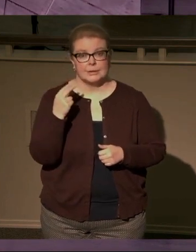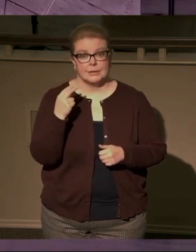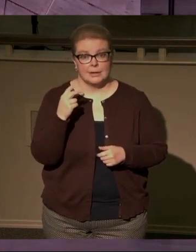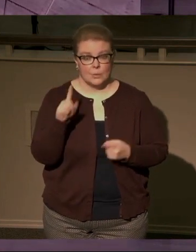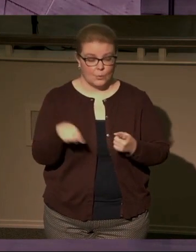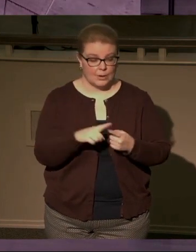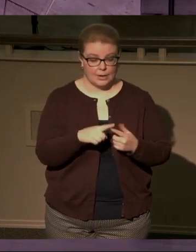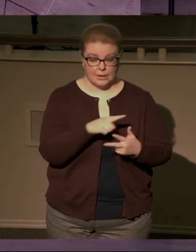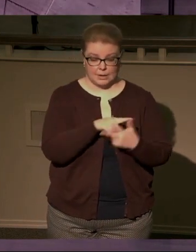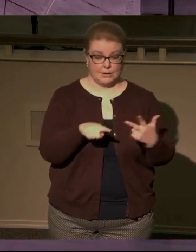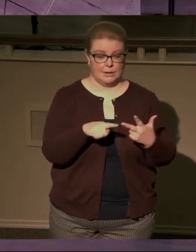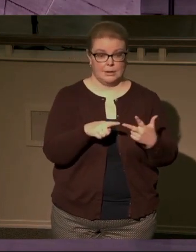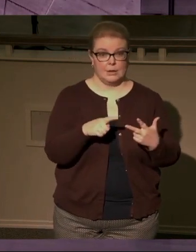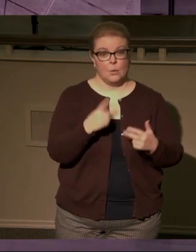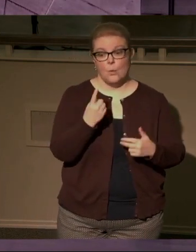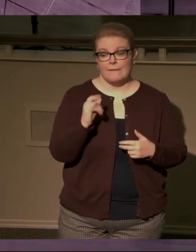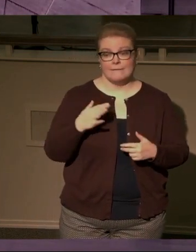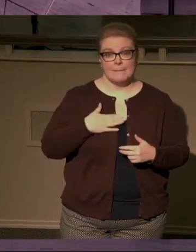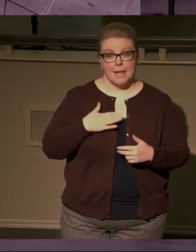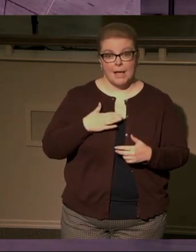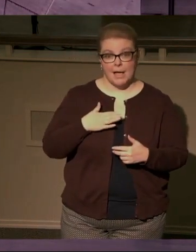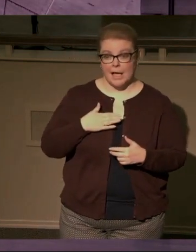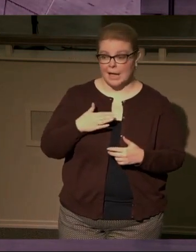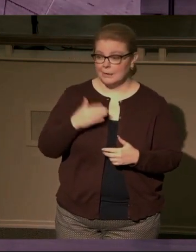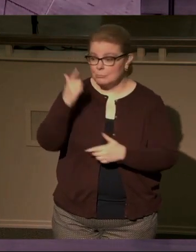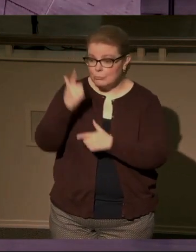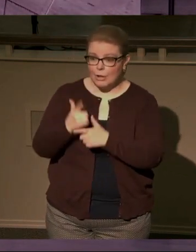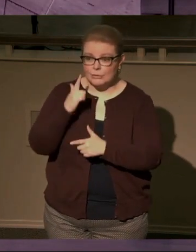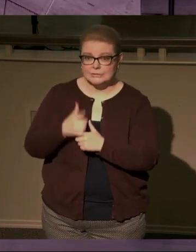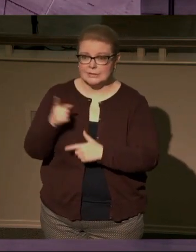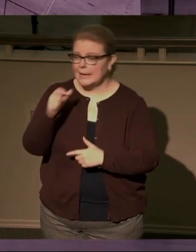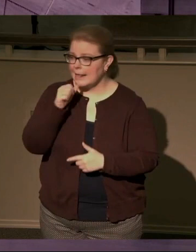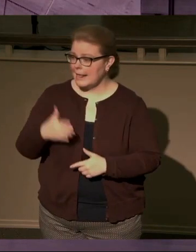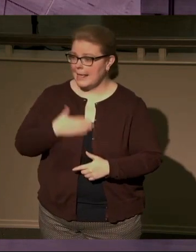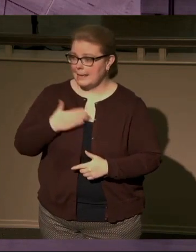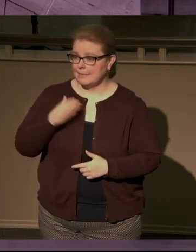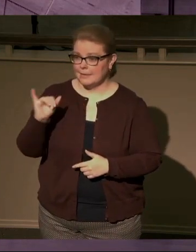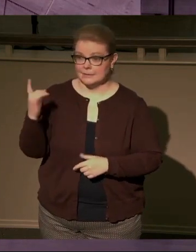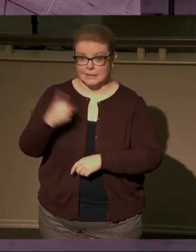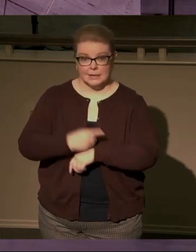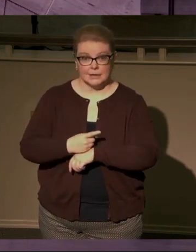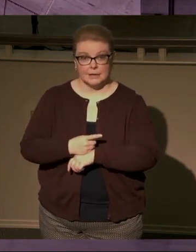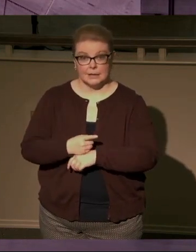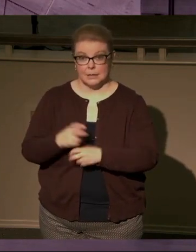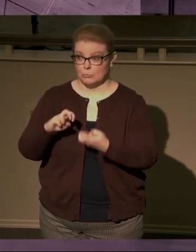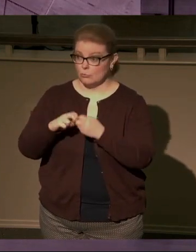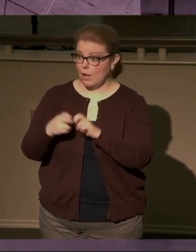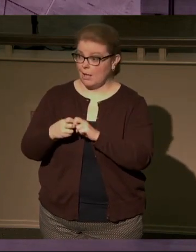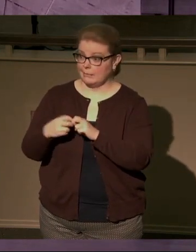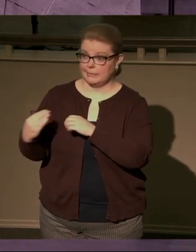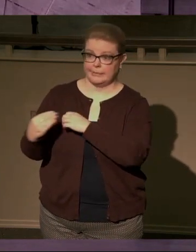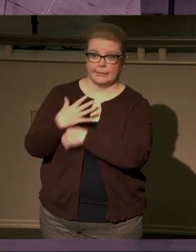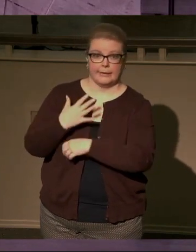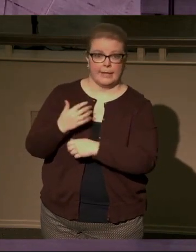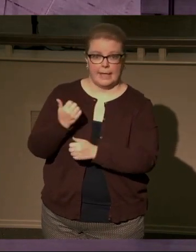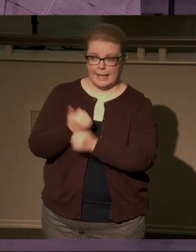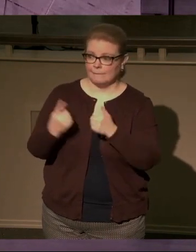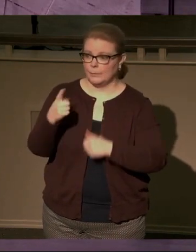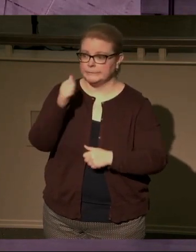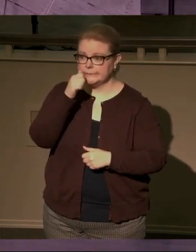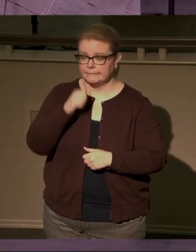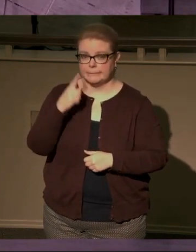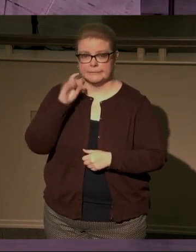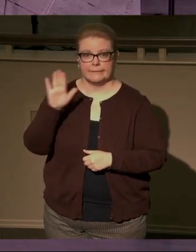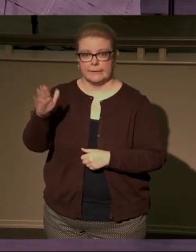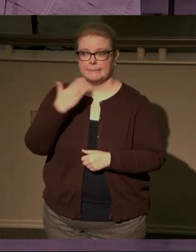one of my three siblings was just not having it that day. And you know what? The problem for every other sibling, everybody suffers.